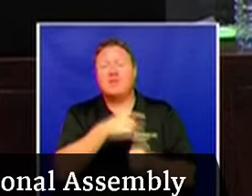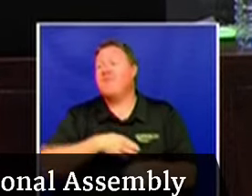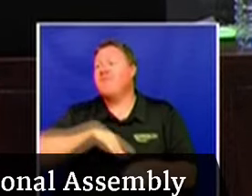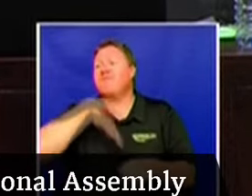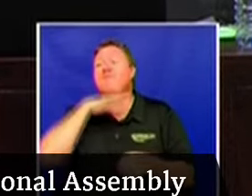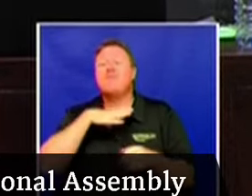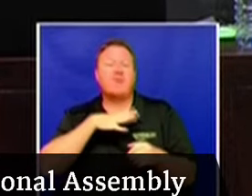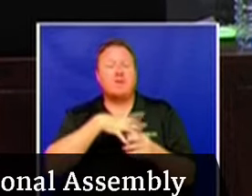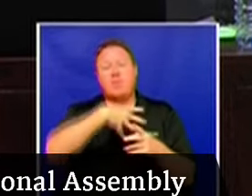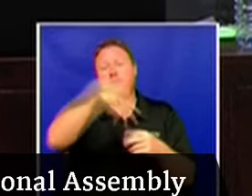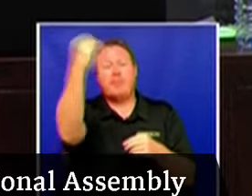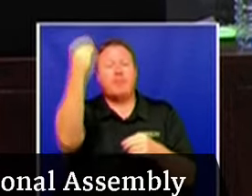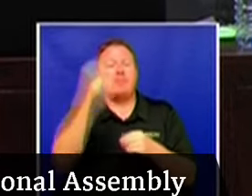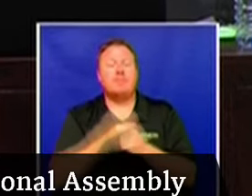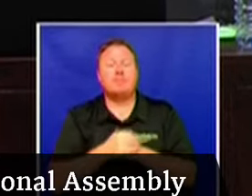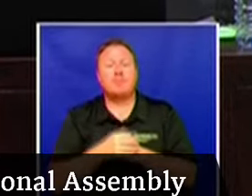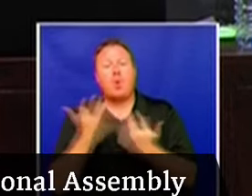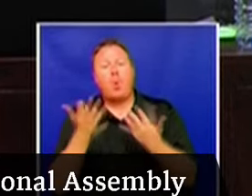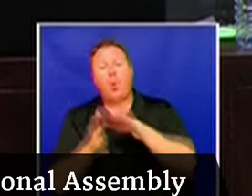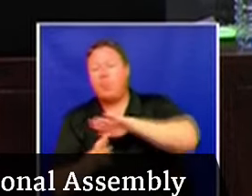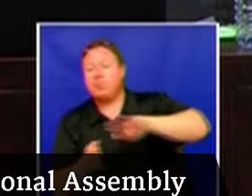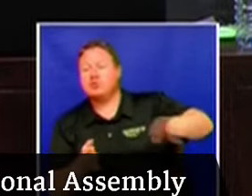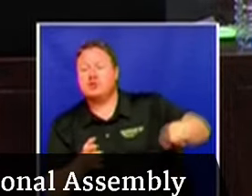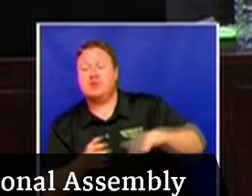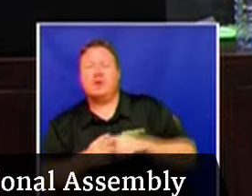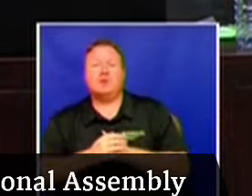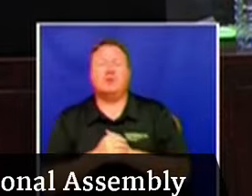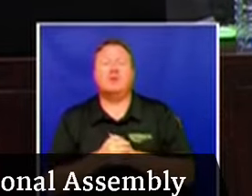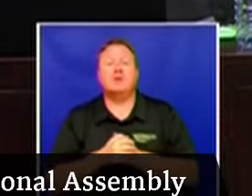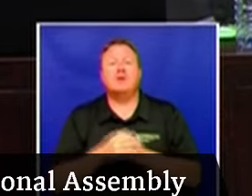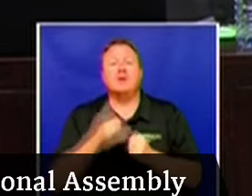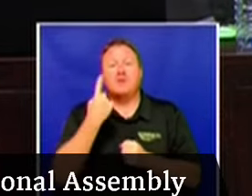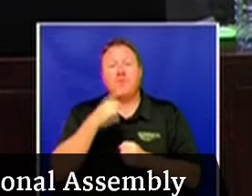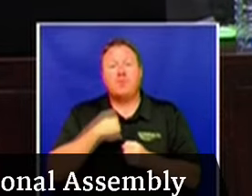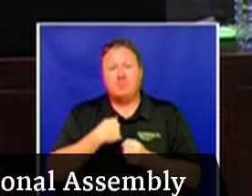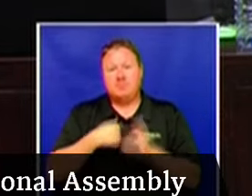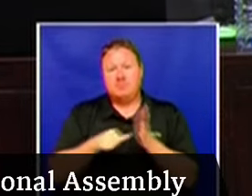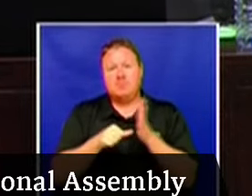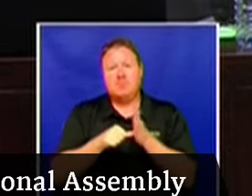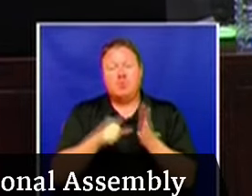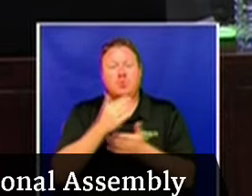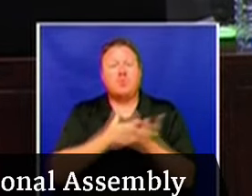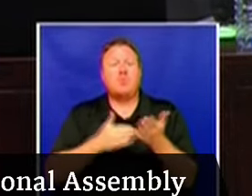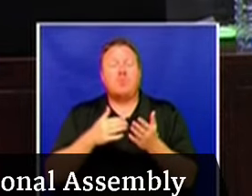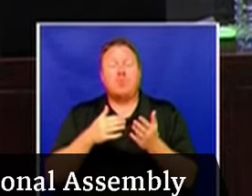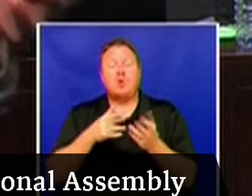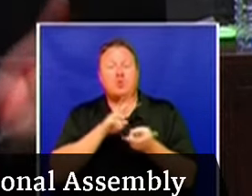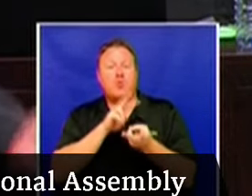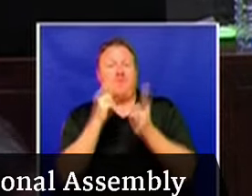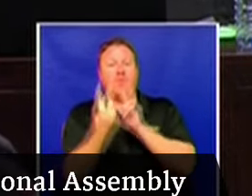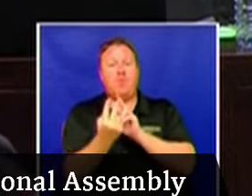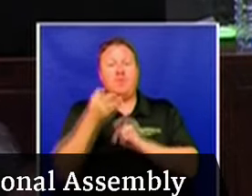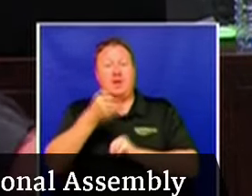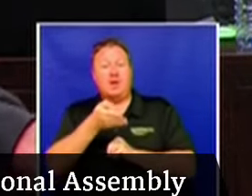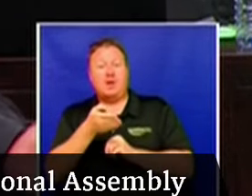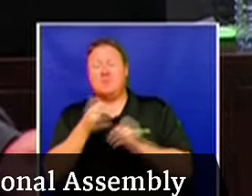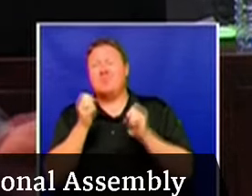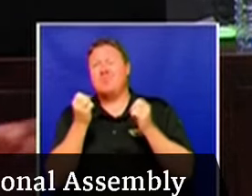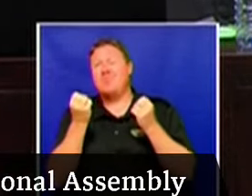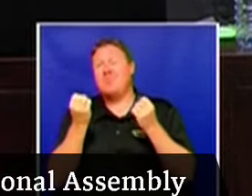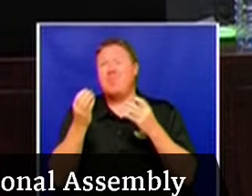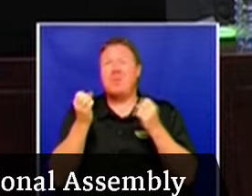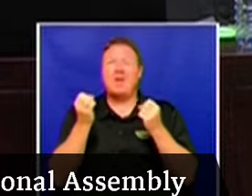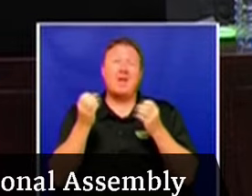had been dealt with. So for me, the important part of the reforms, which many people don't really